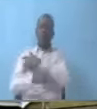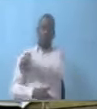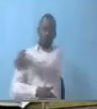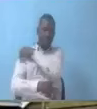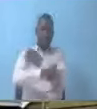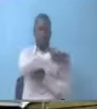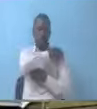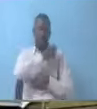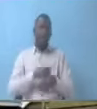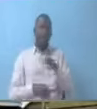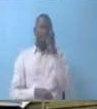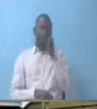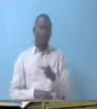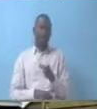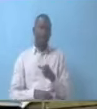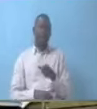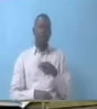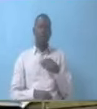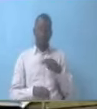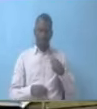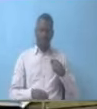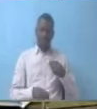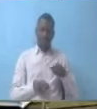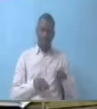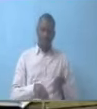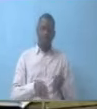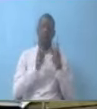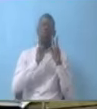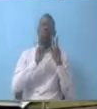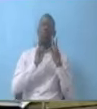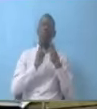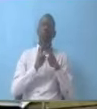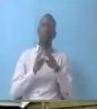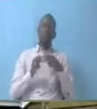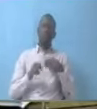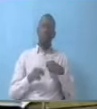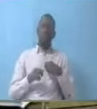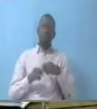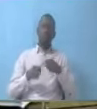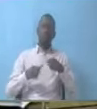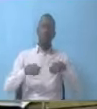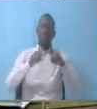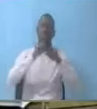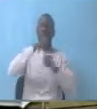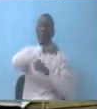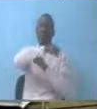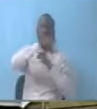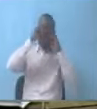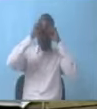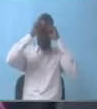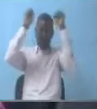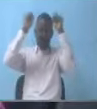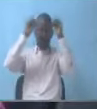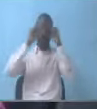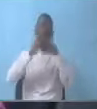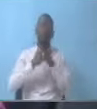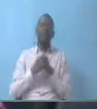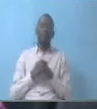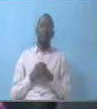tumal. And I rose to be the state council prosecuting the Mauritanian. I